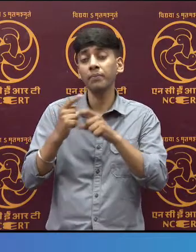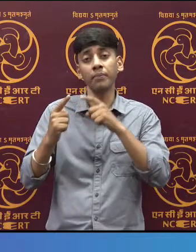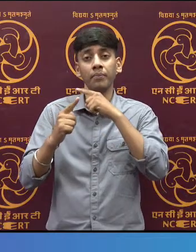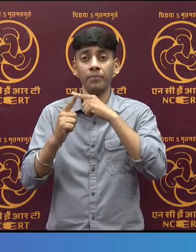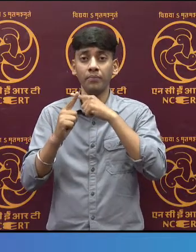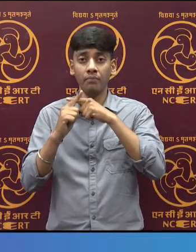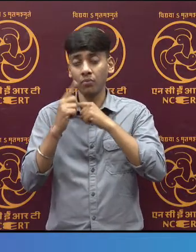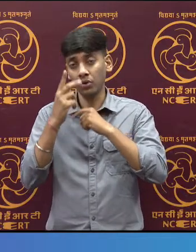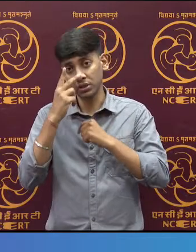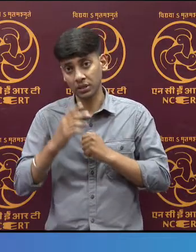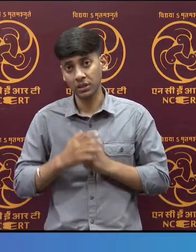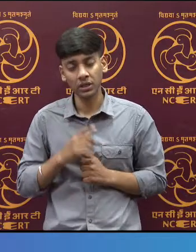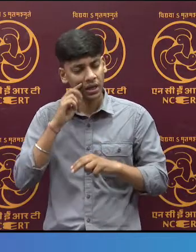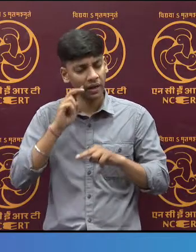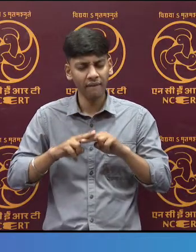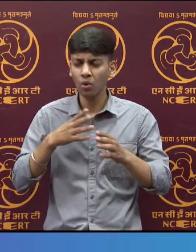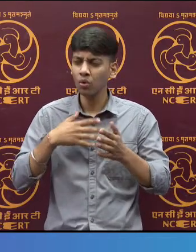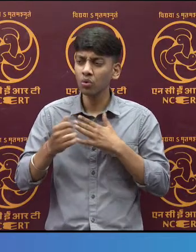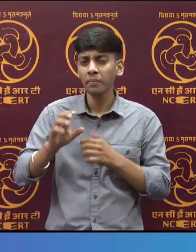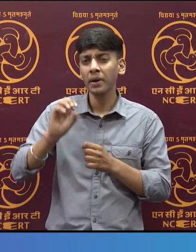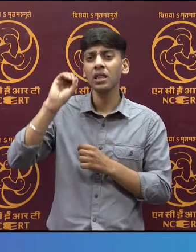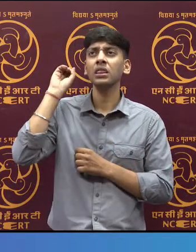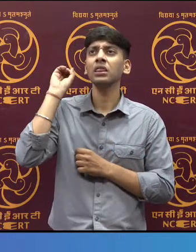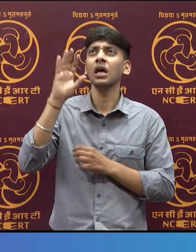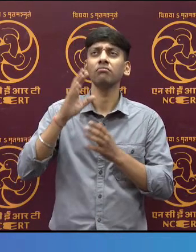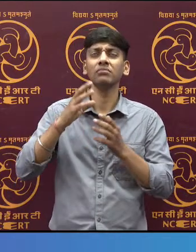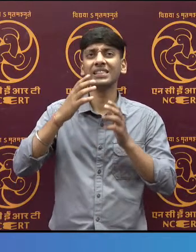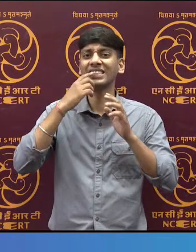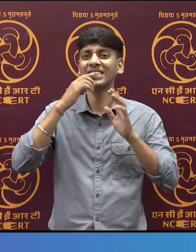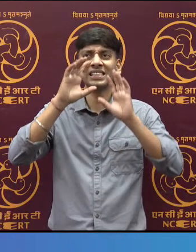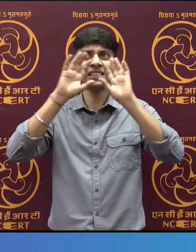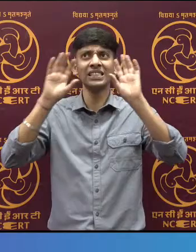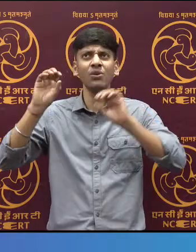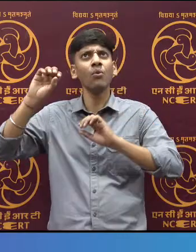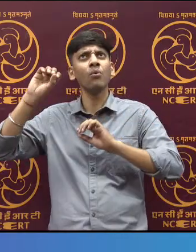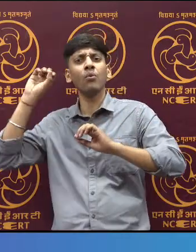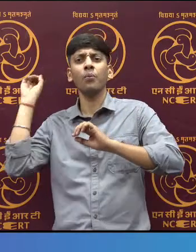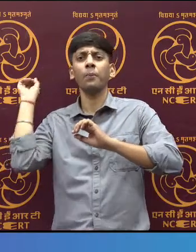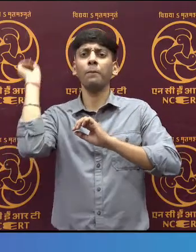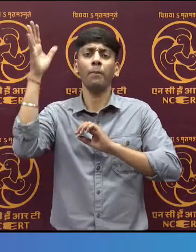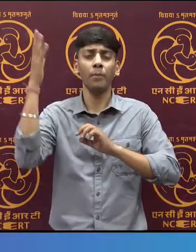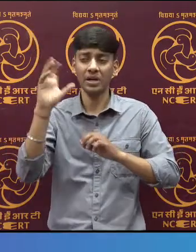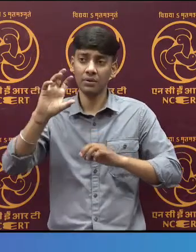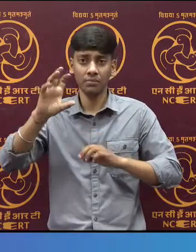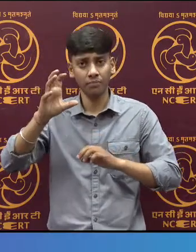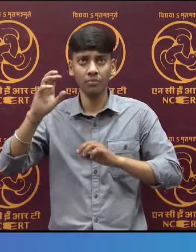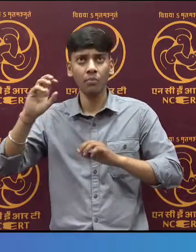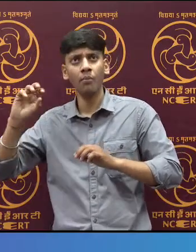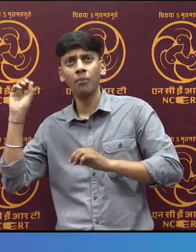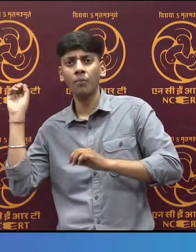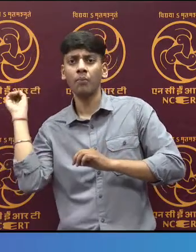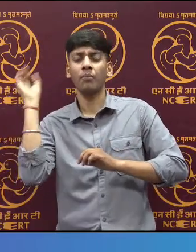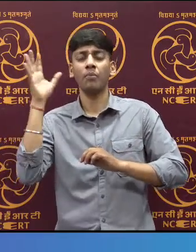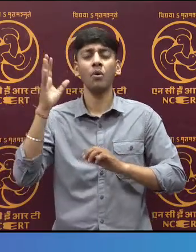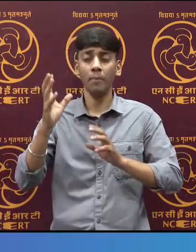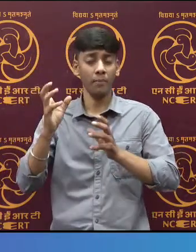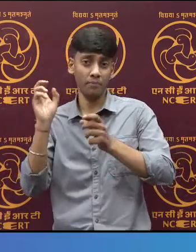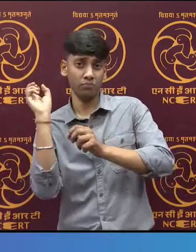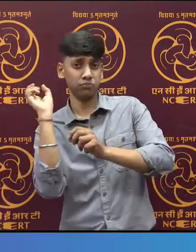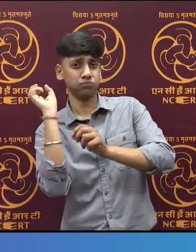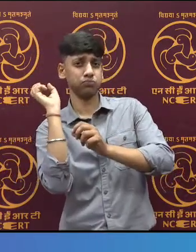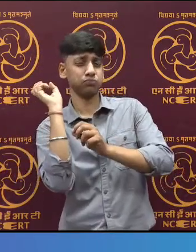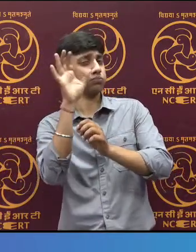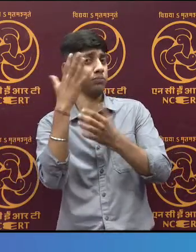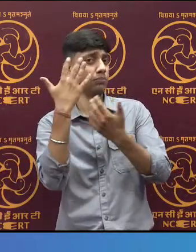Okay. But since if I am throwing an object towards the sky, Like we can throw a ball upside the moment sky, yeah. I have thrown the ball towards